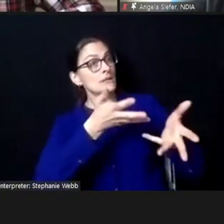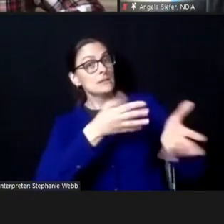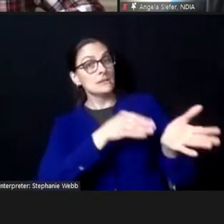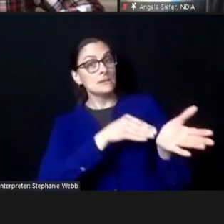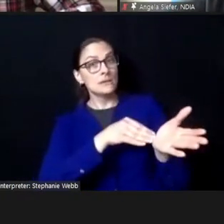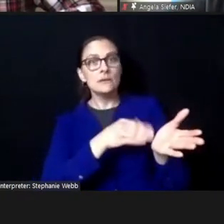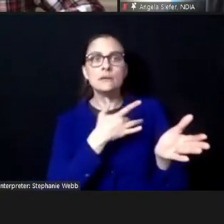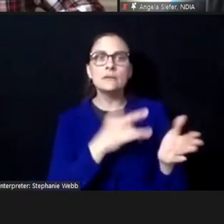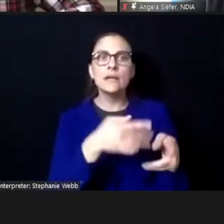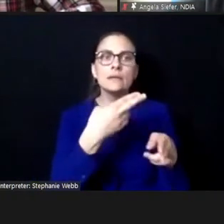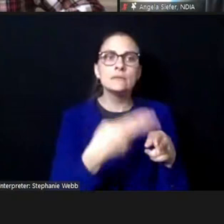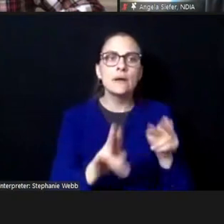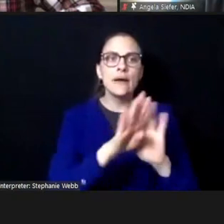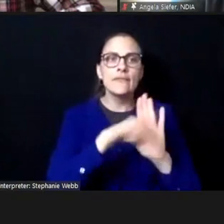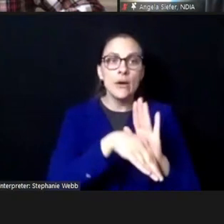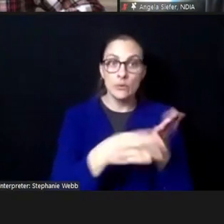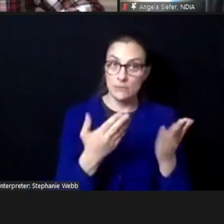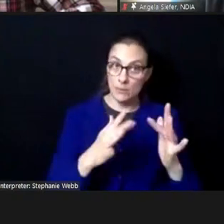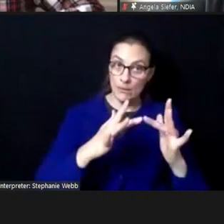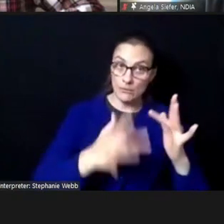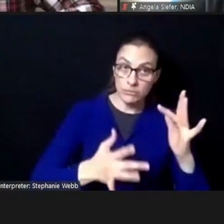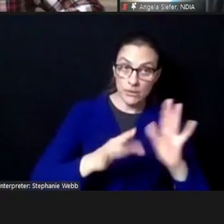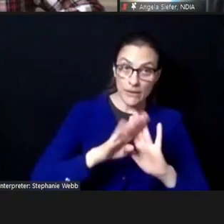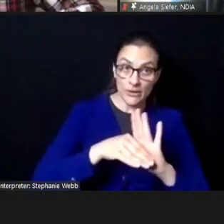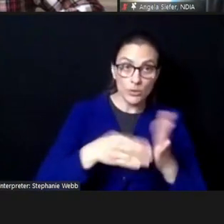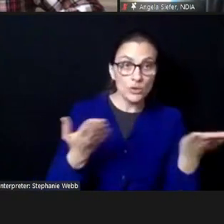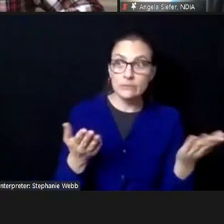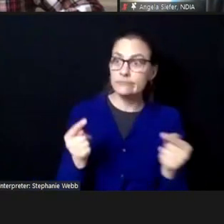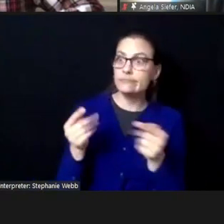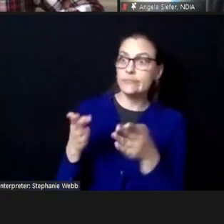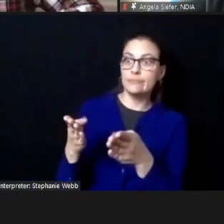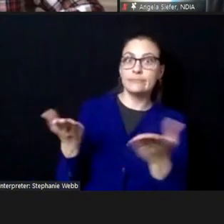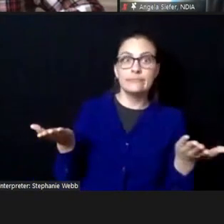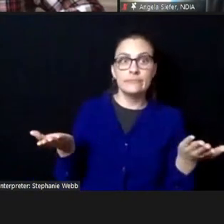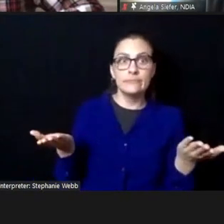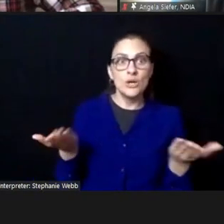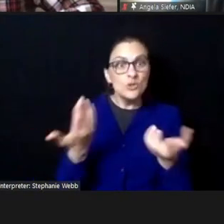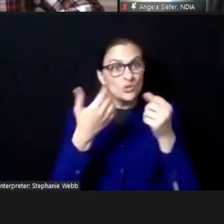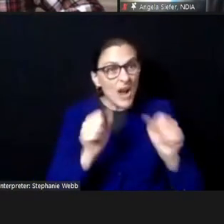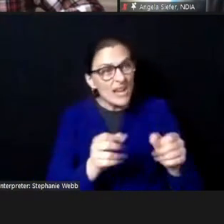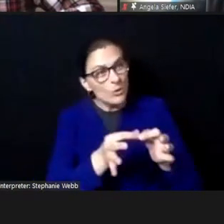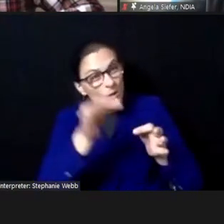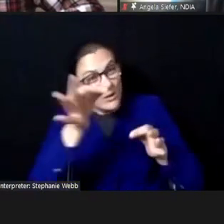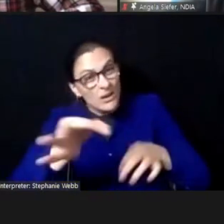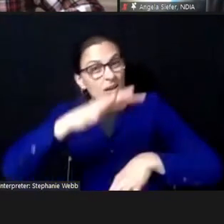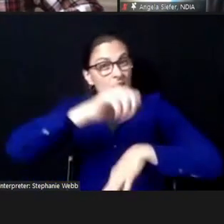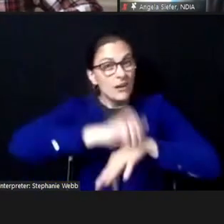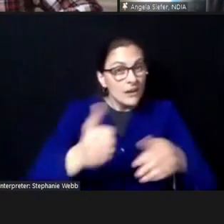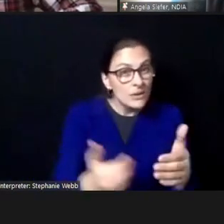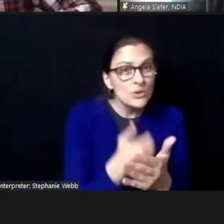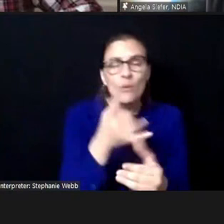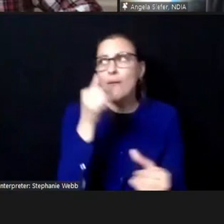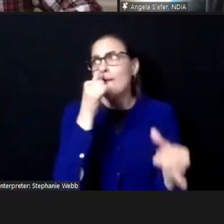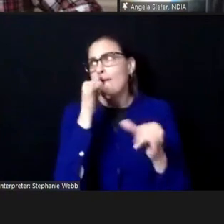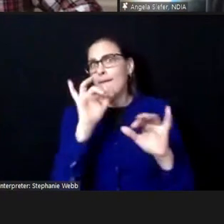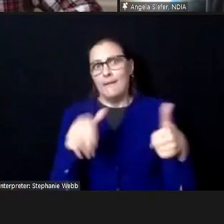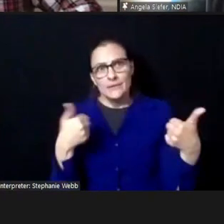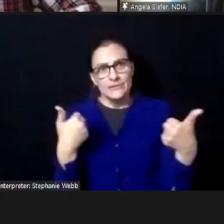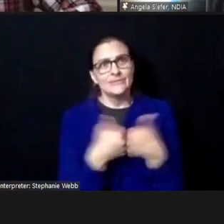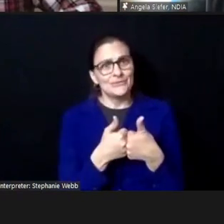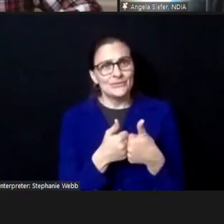then it's very difficult to, you know, potentially reschedule. So it's critical to understand the